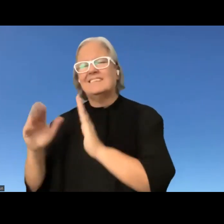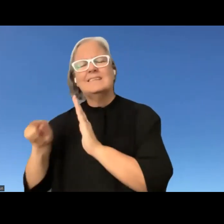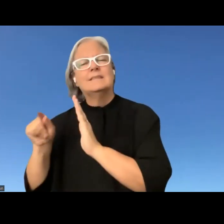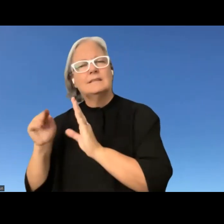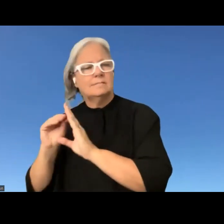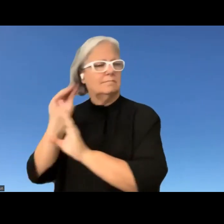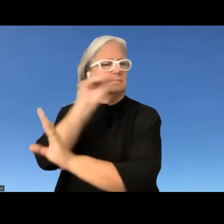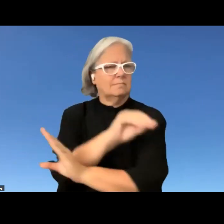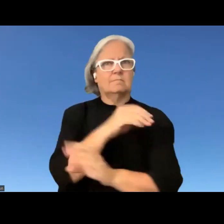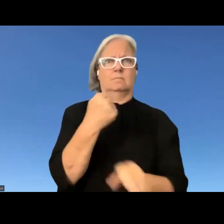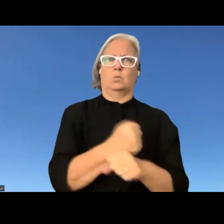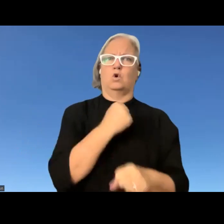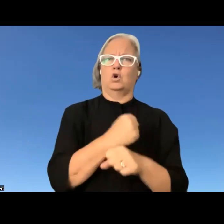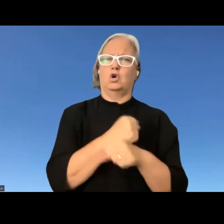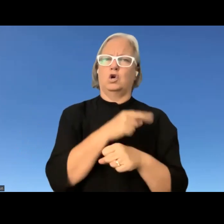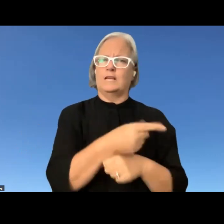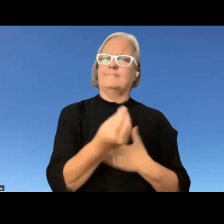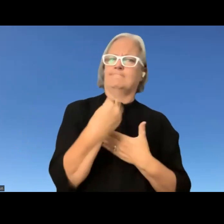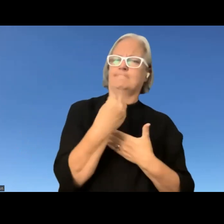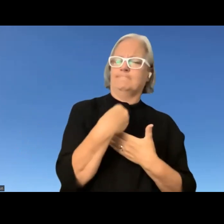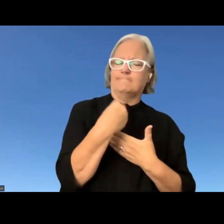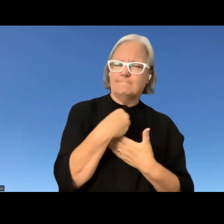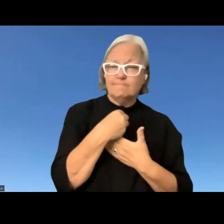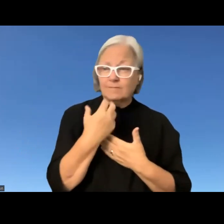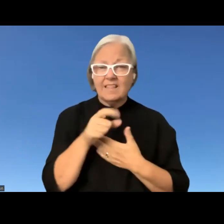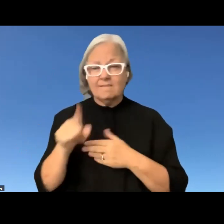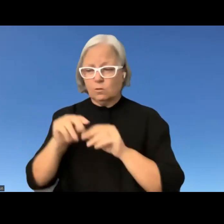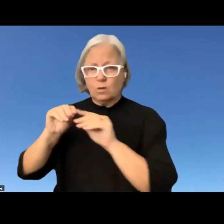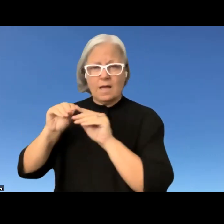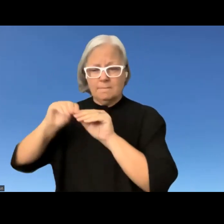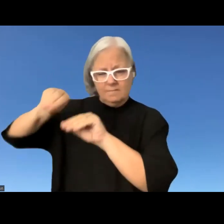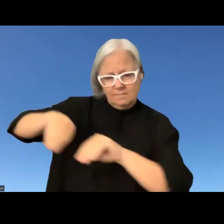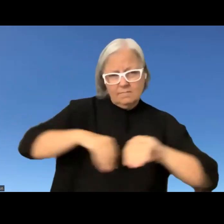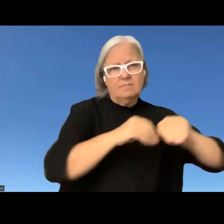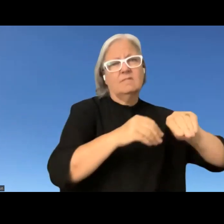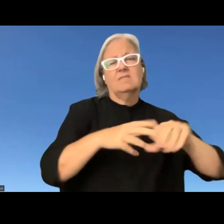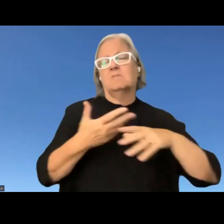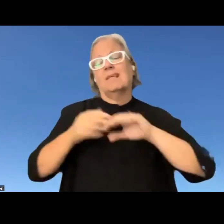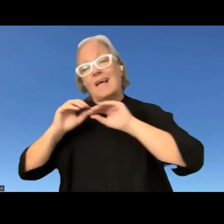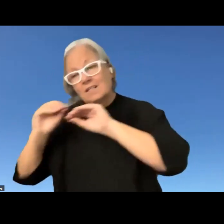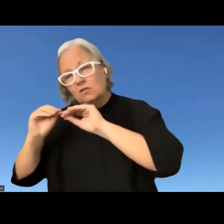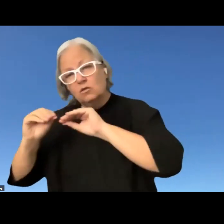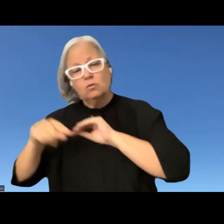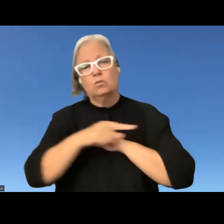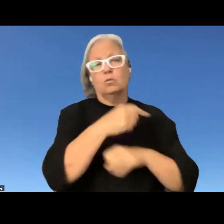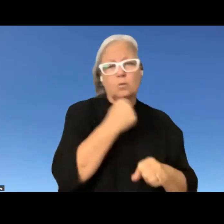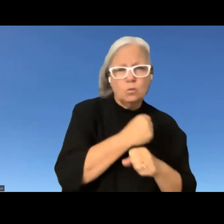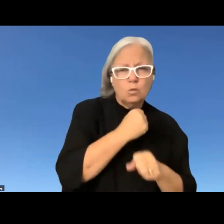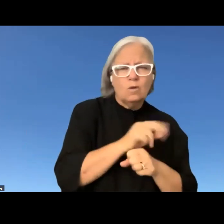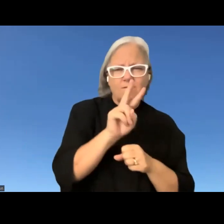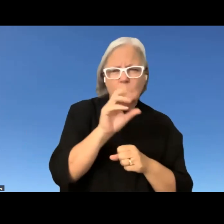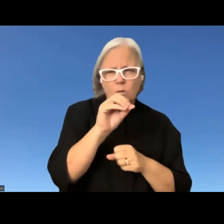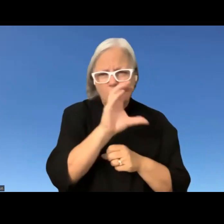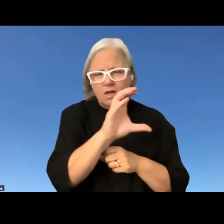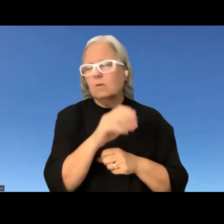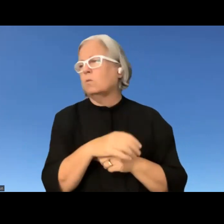any kind of transition models from education, vocational education to also the first